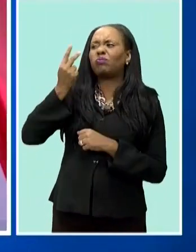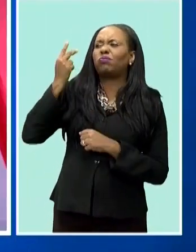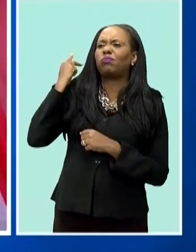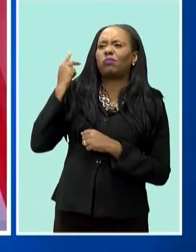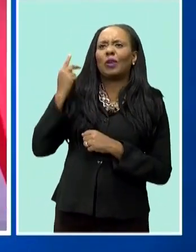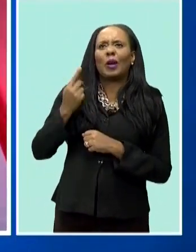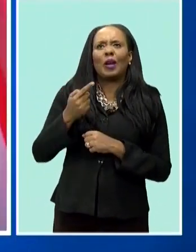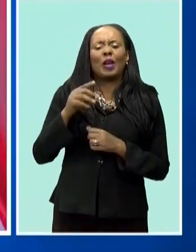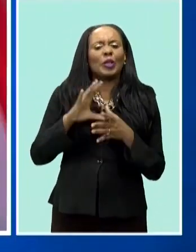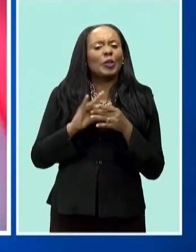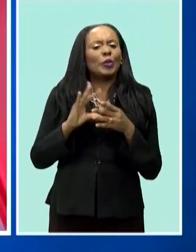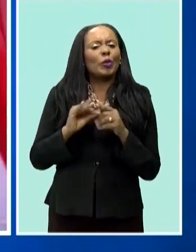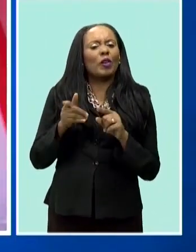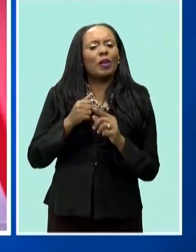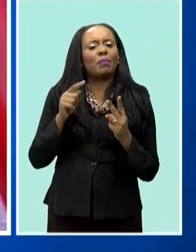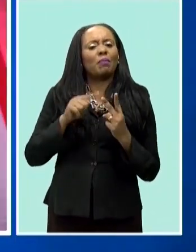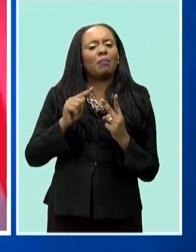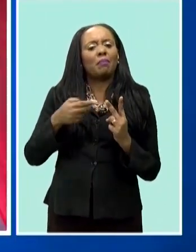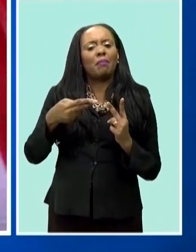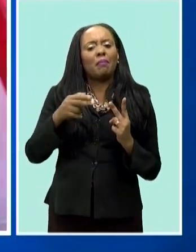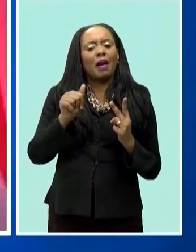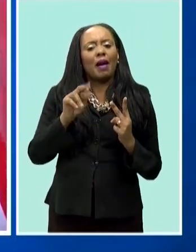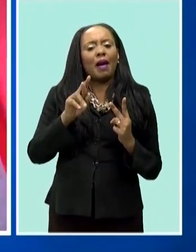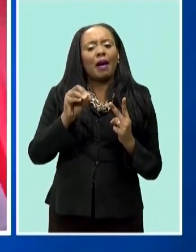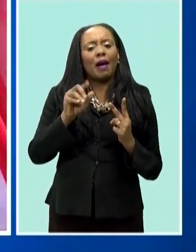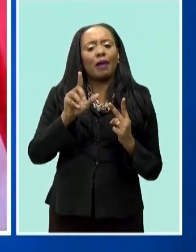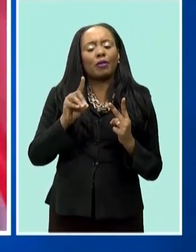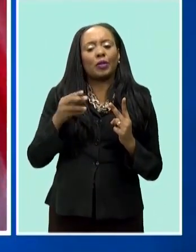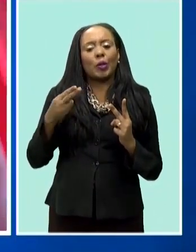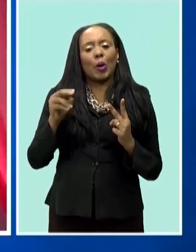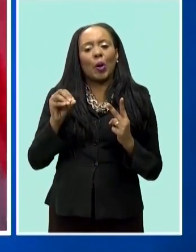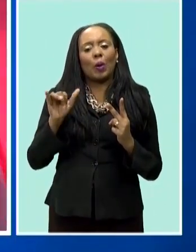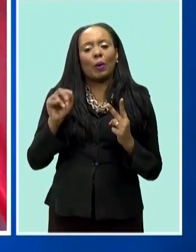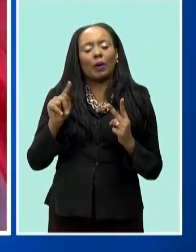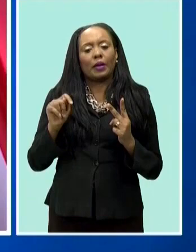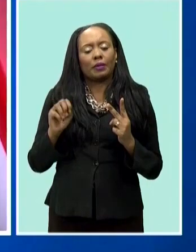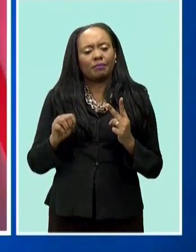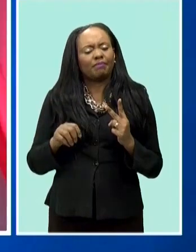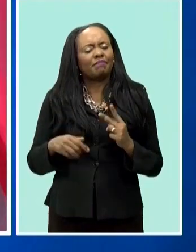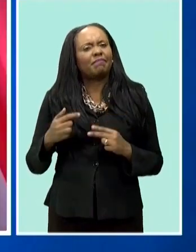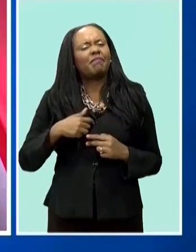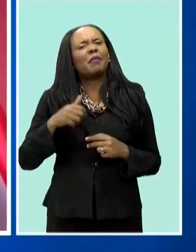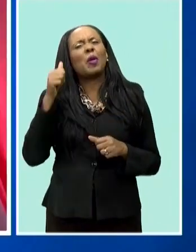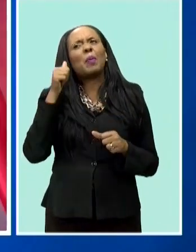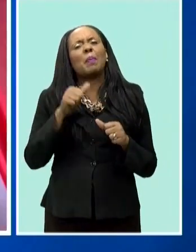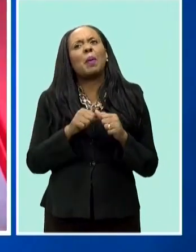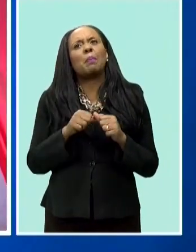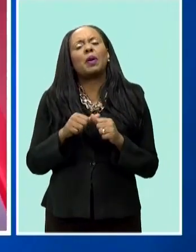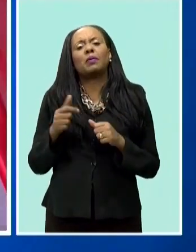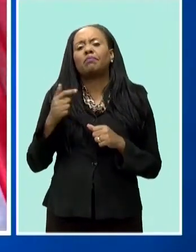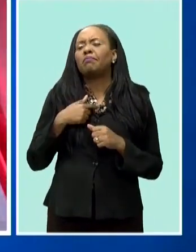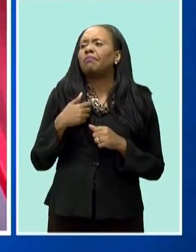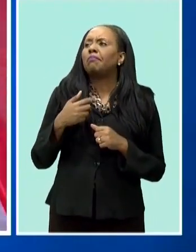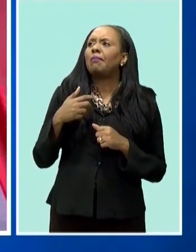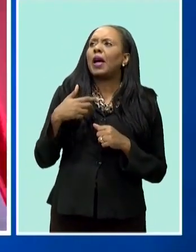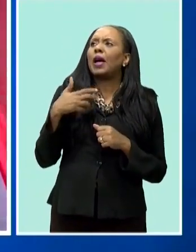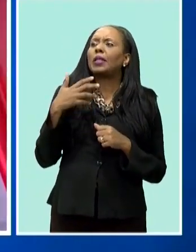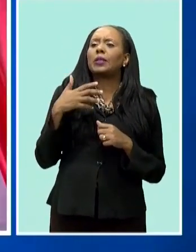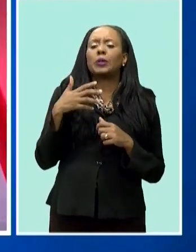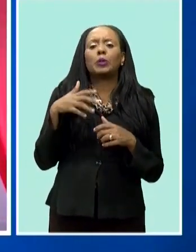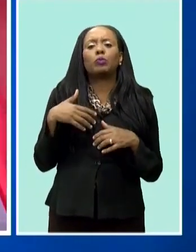Harold Hoyt story. On one of the many late evenings when I passed through the nation on my way home, I found